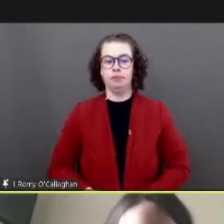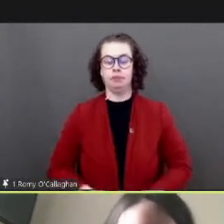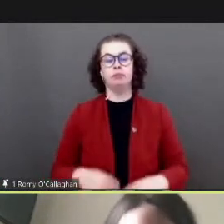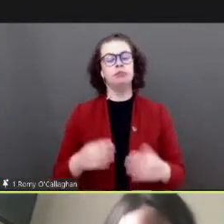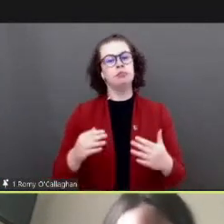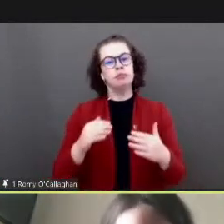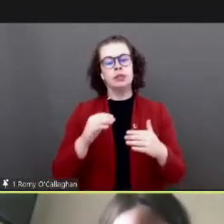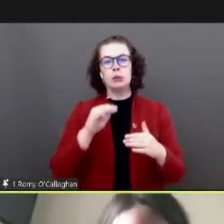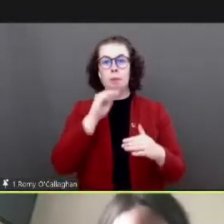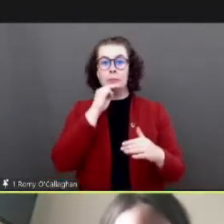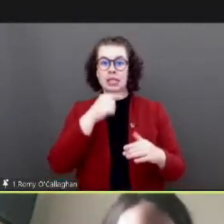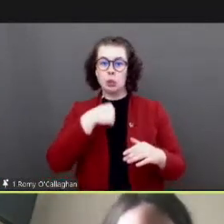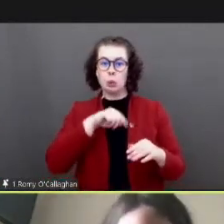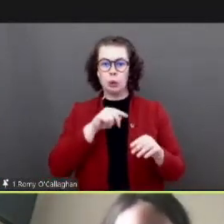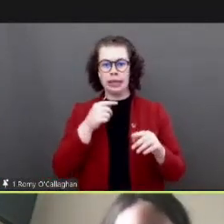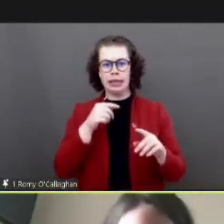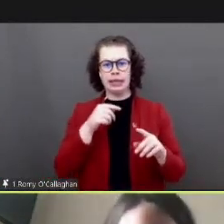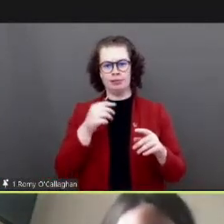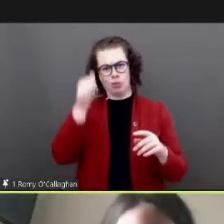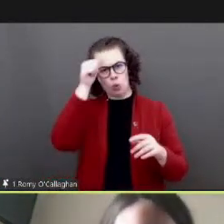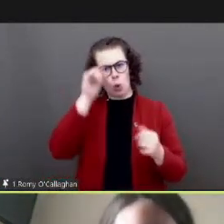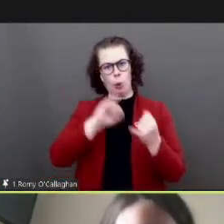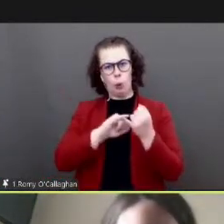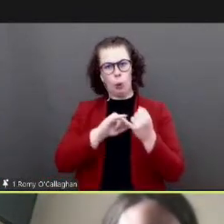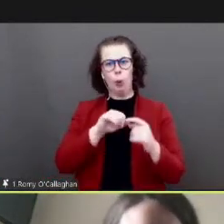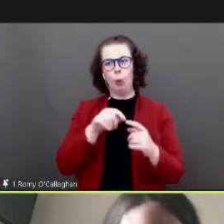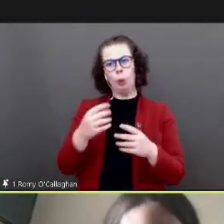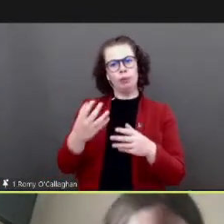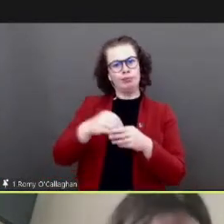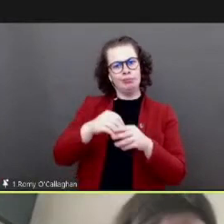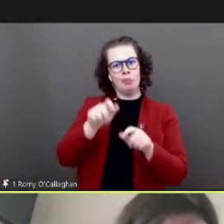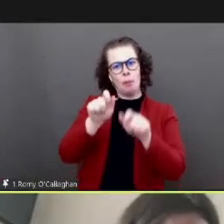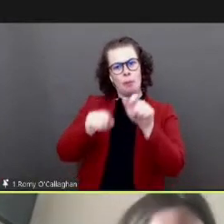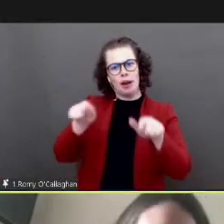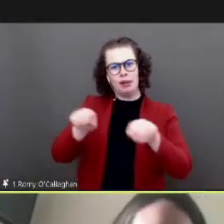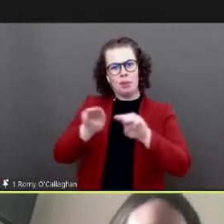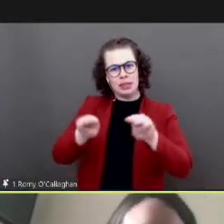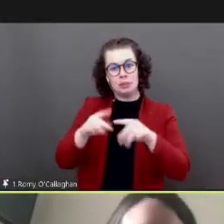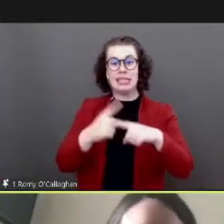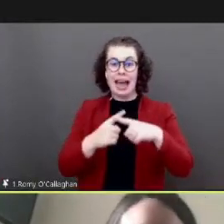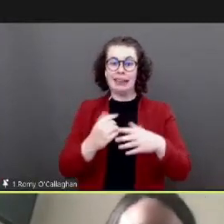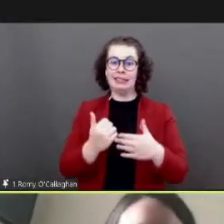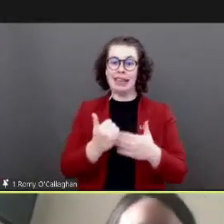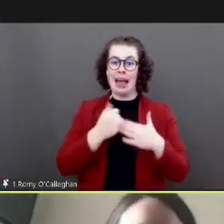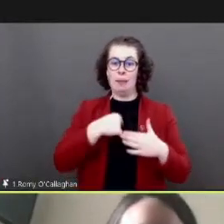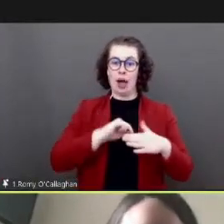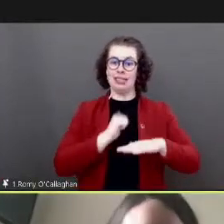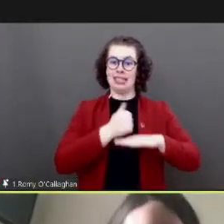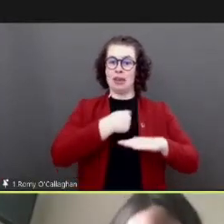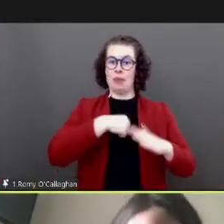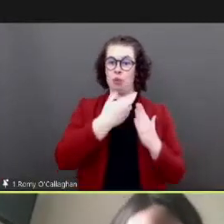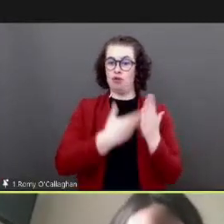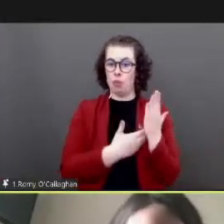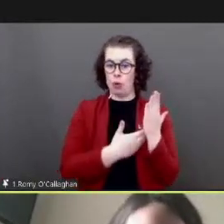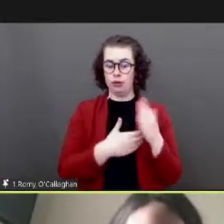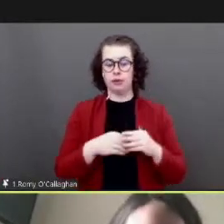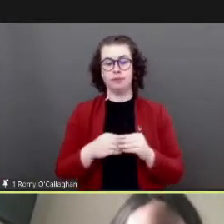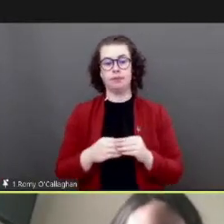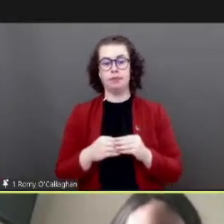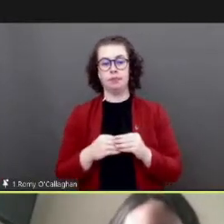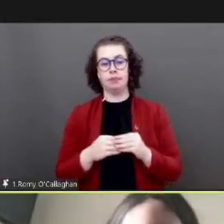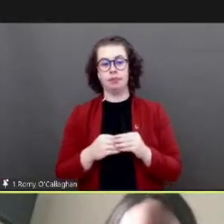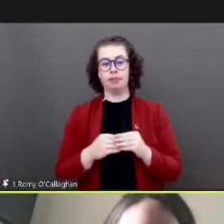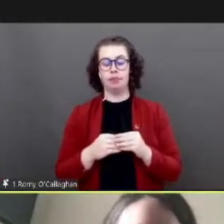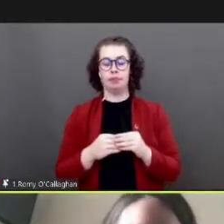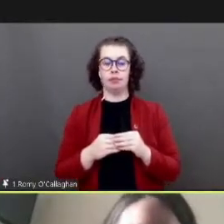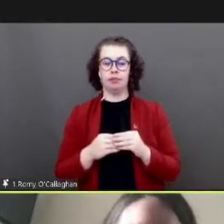in order to, I suppose, identify participants, but also it formed the basis of the report. So ultimately,